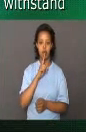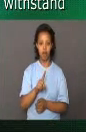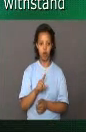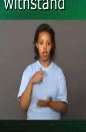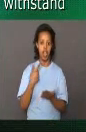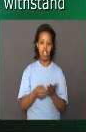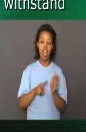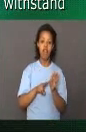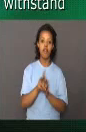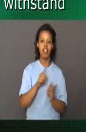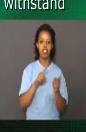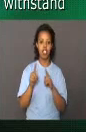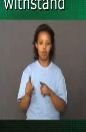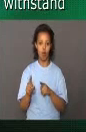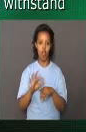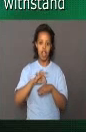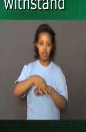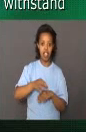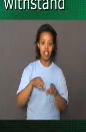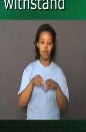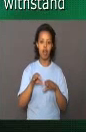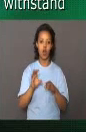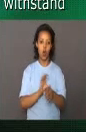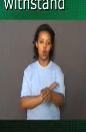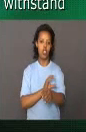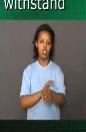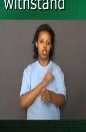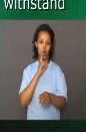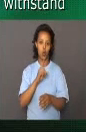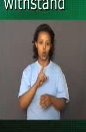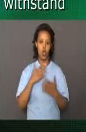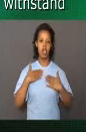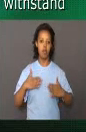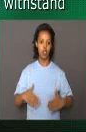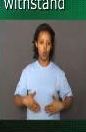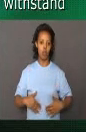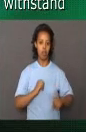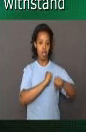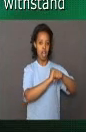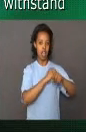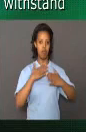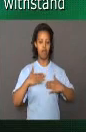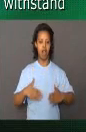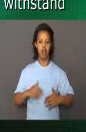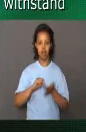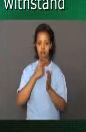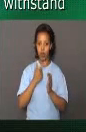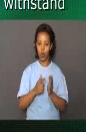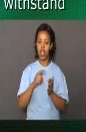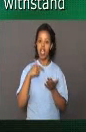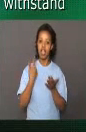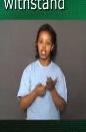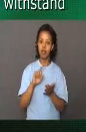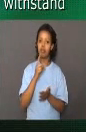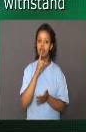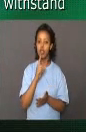This virus infects the cells in the immune system called T helper cells.